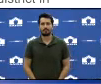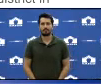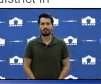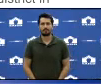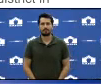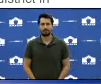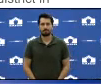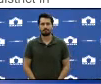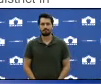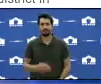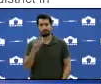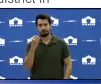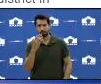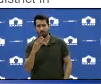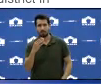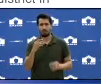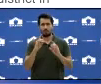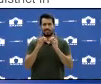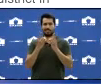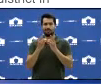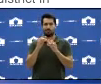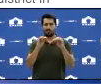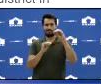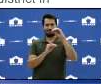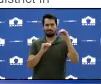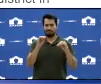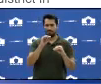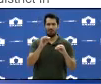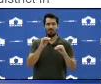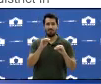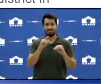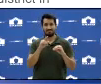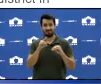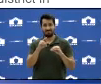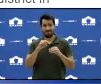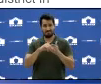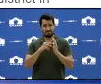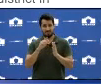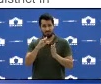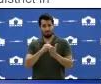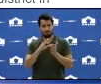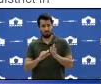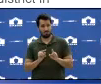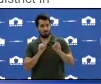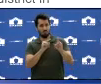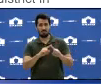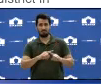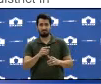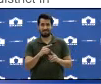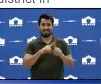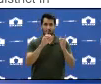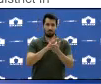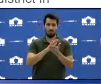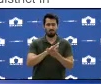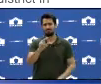And just note, redistricting does not affect the schools that your children attend. So that is a separate process. Whatever you're zoned through